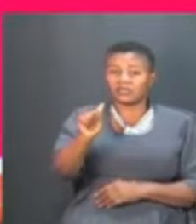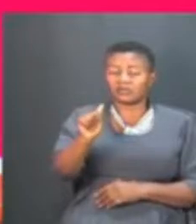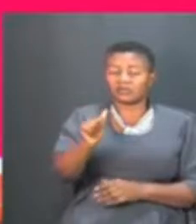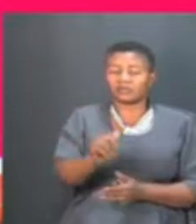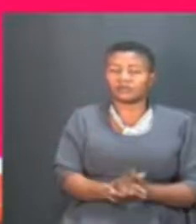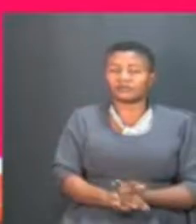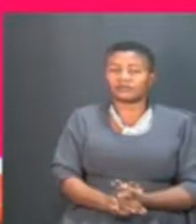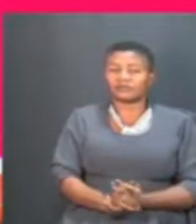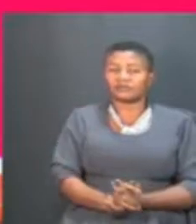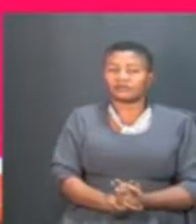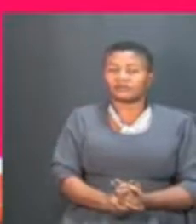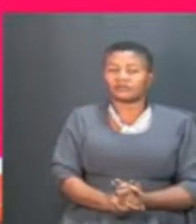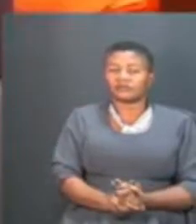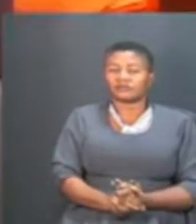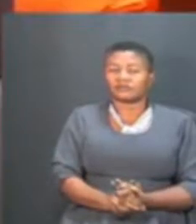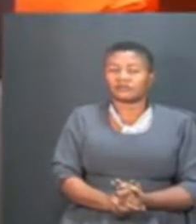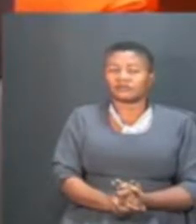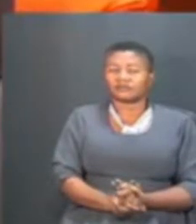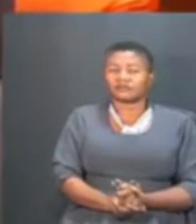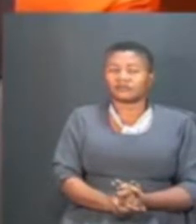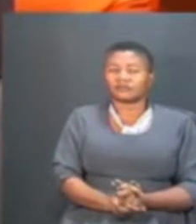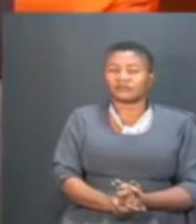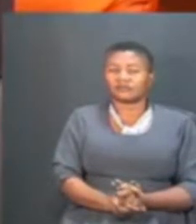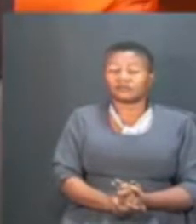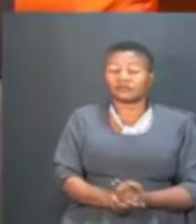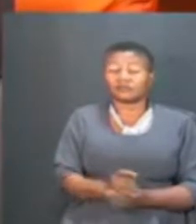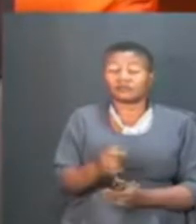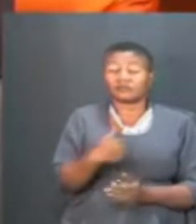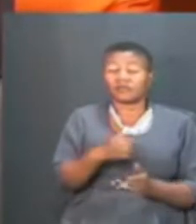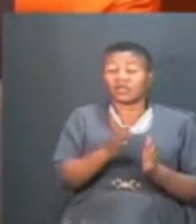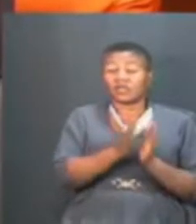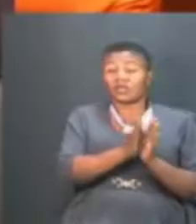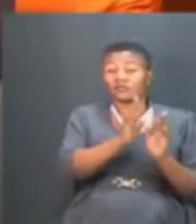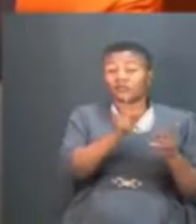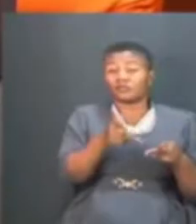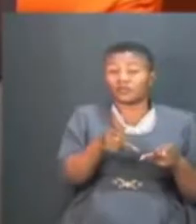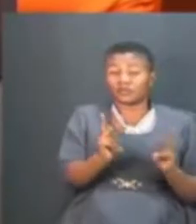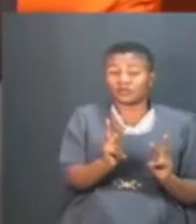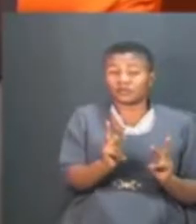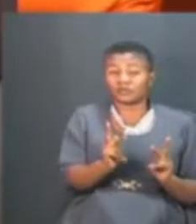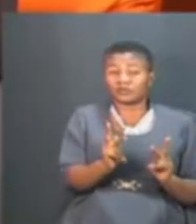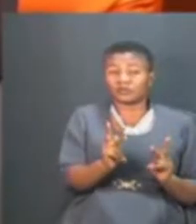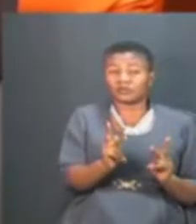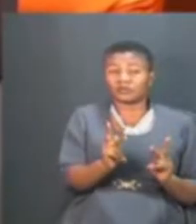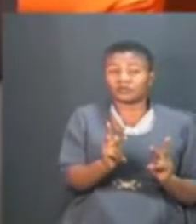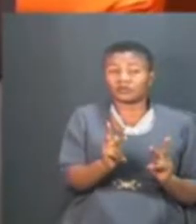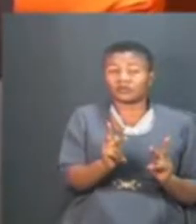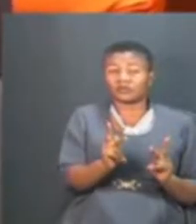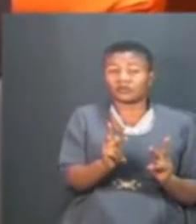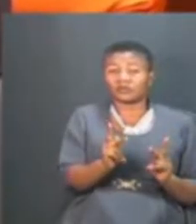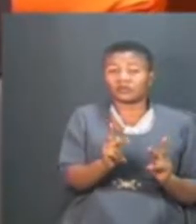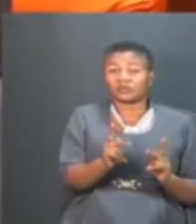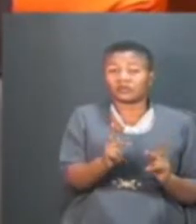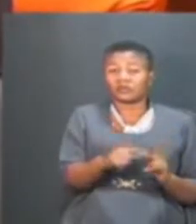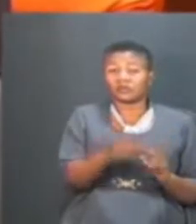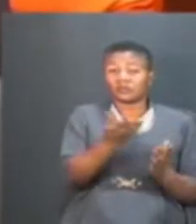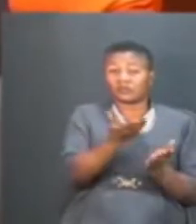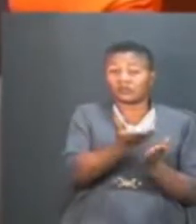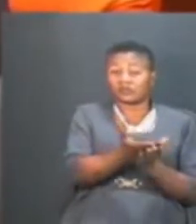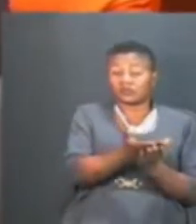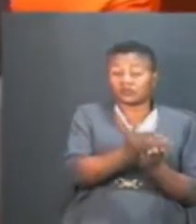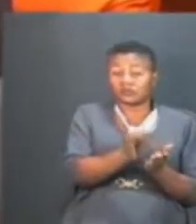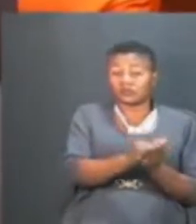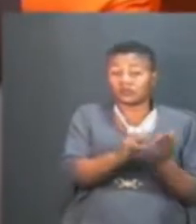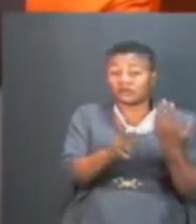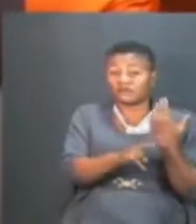Speaker, Yes. may I seek your leave to pray that the vice chairman